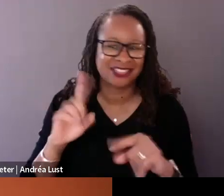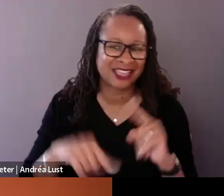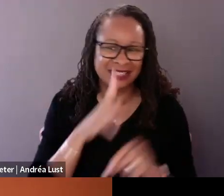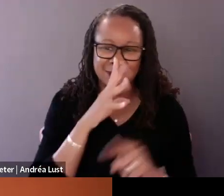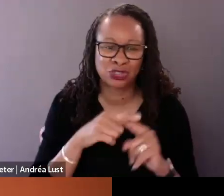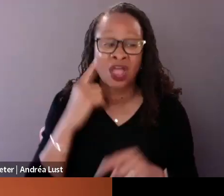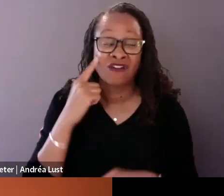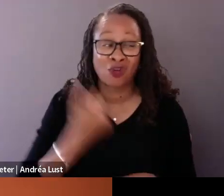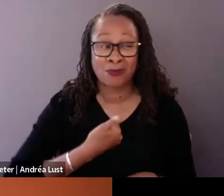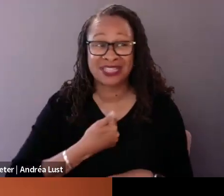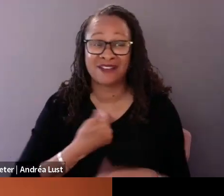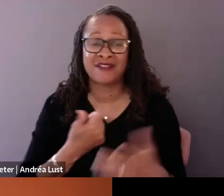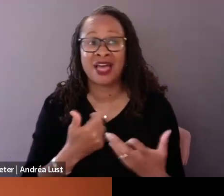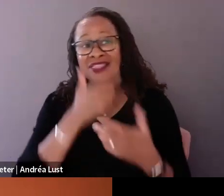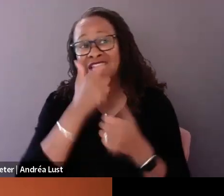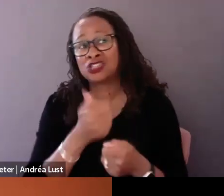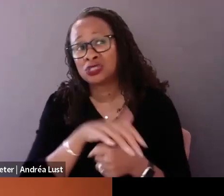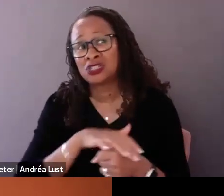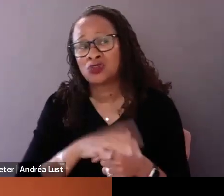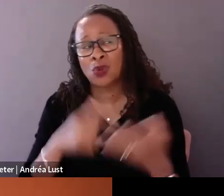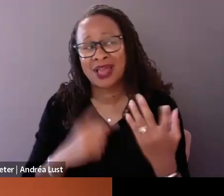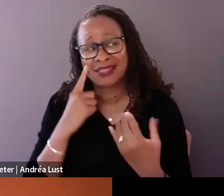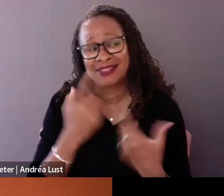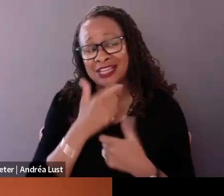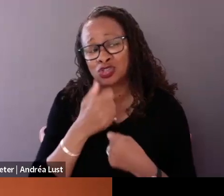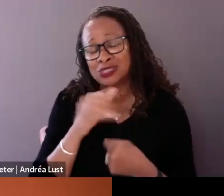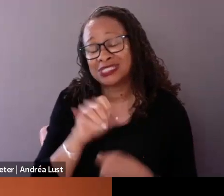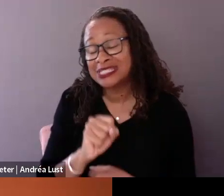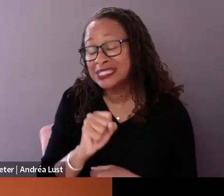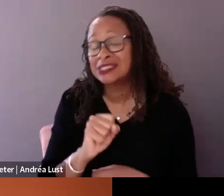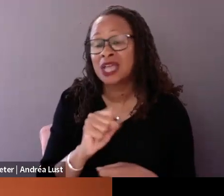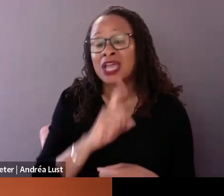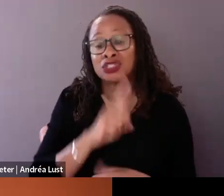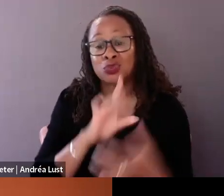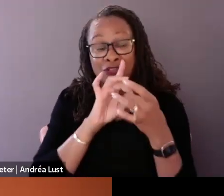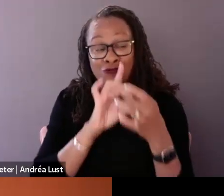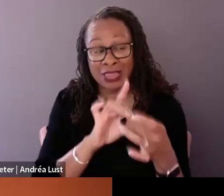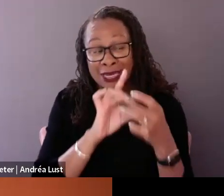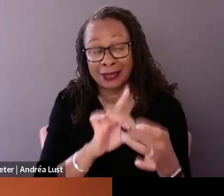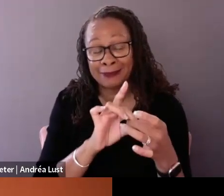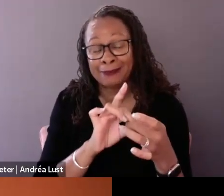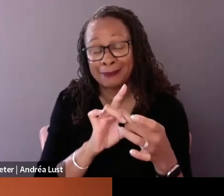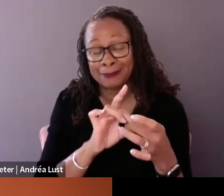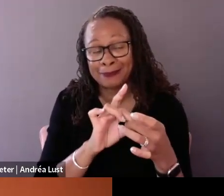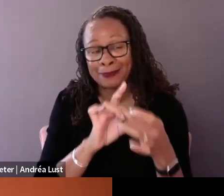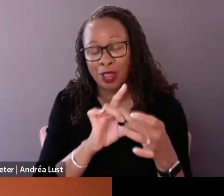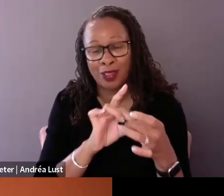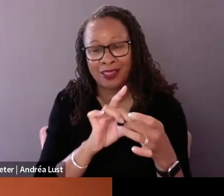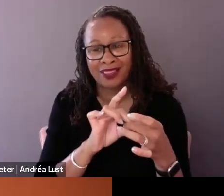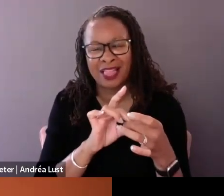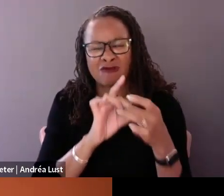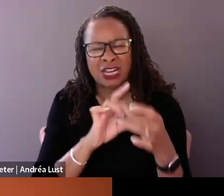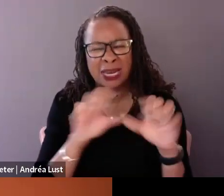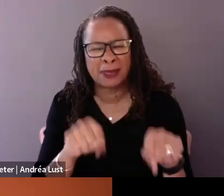me, the interest, or what I perceive the interest to be, is relatability in these kinds of